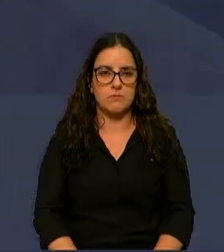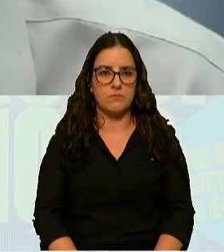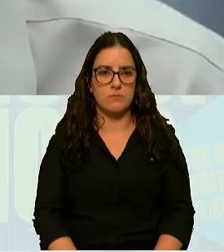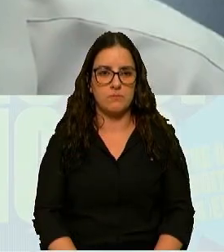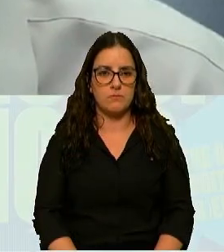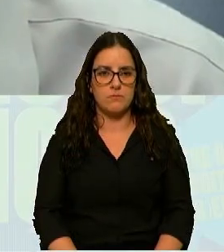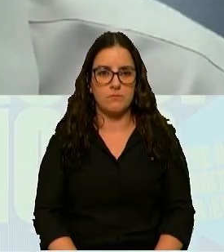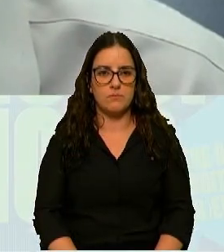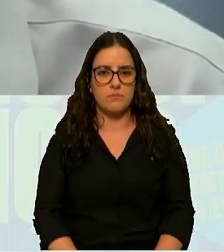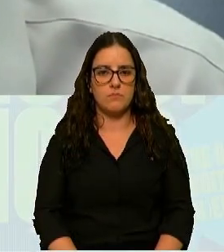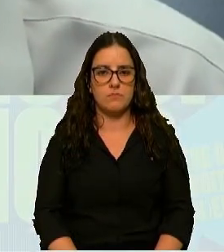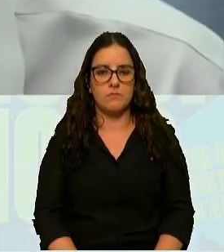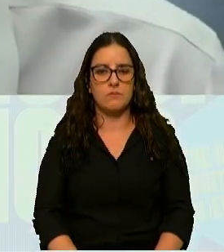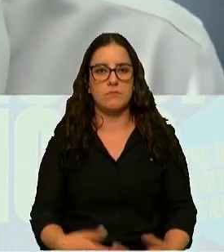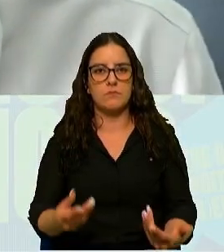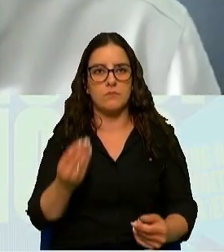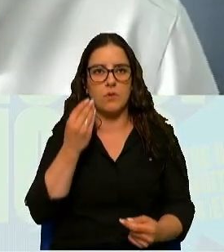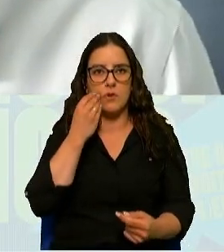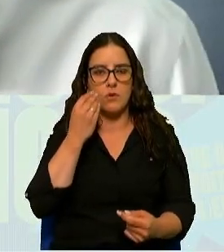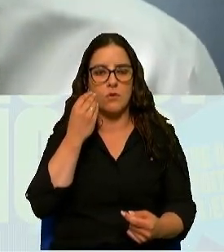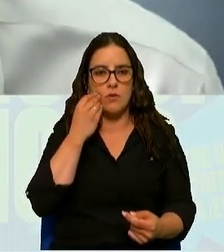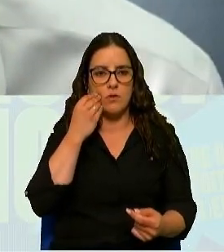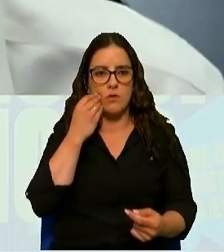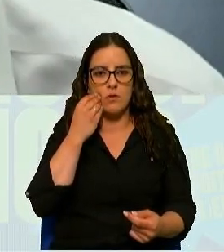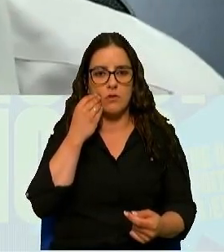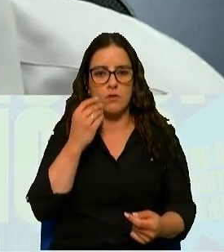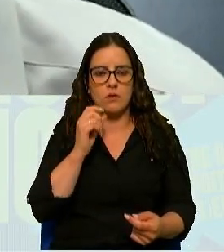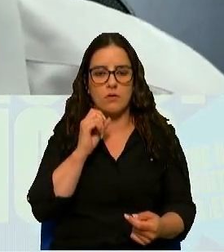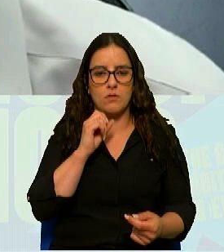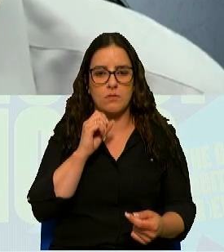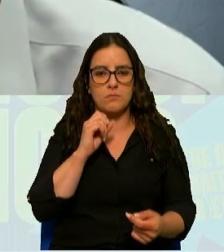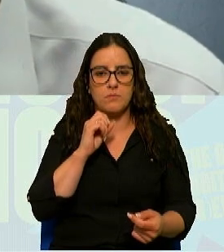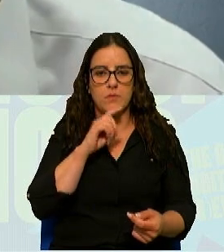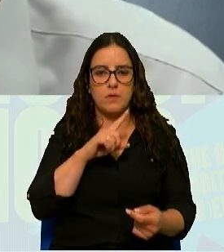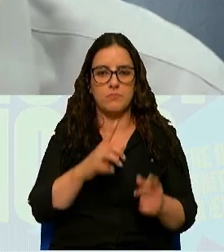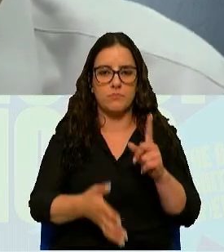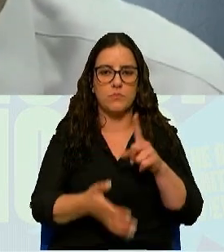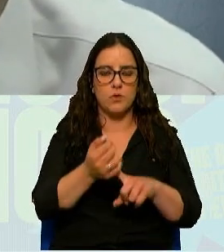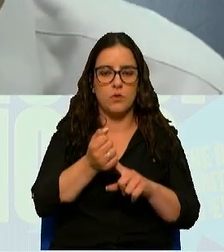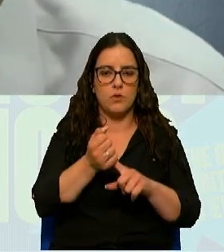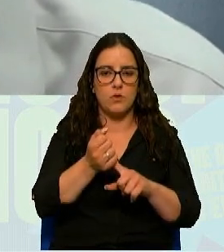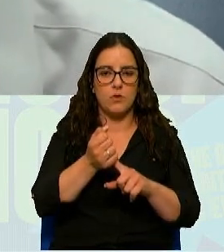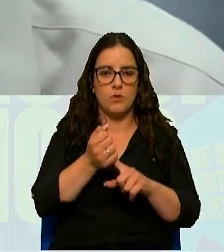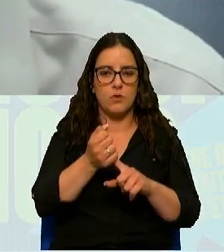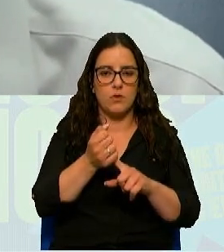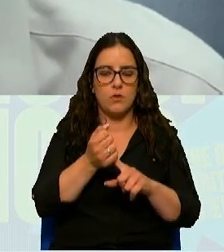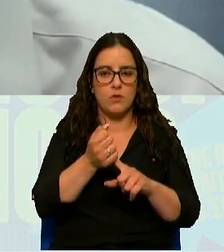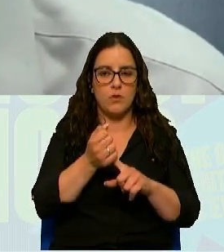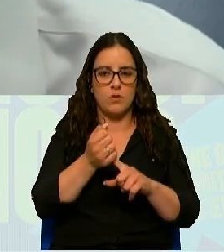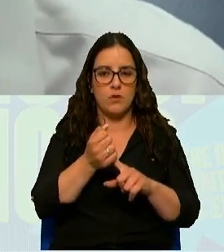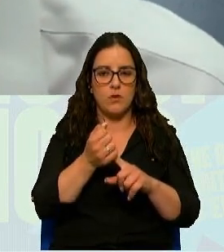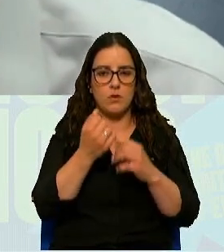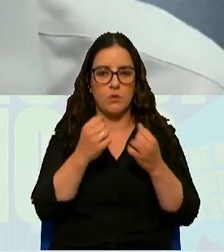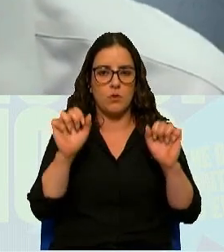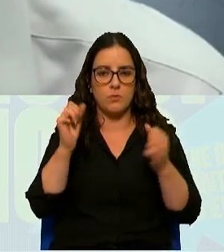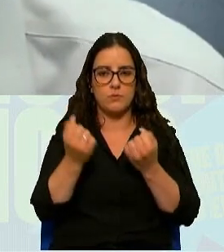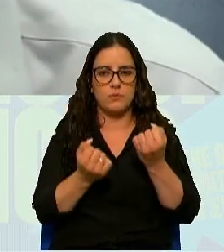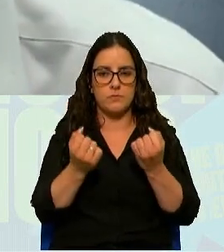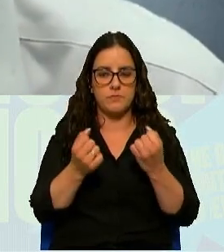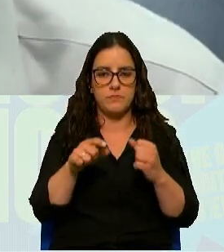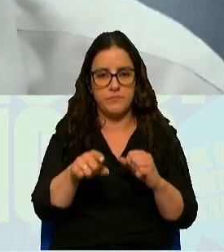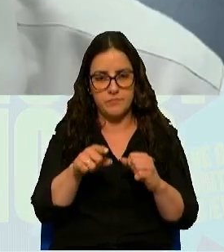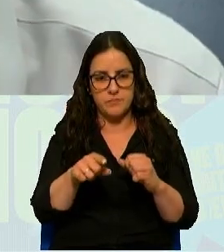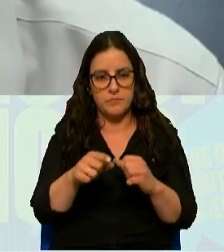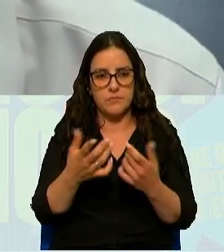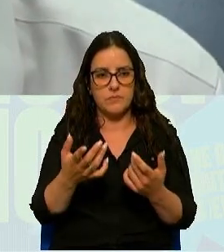So how can we get to where we want to be with autonomous driving? So the first thing, as I've mentioned, trustable